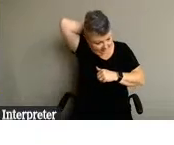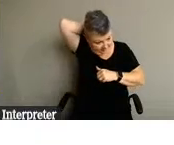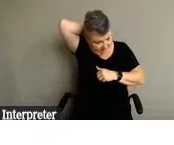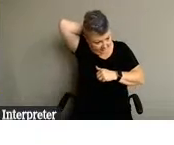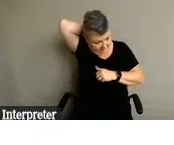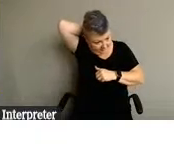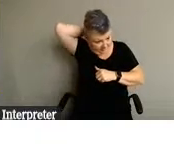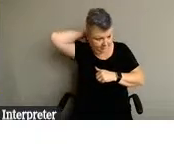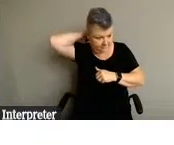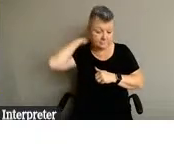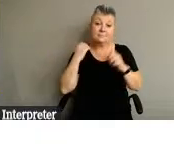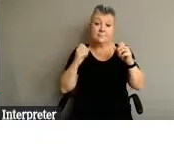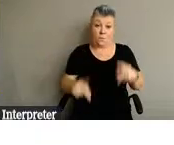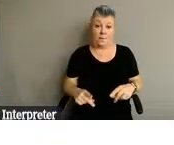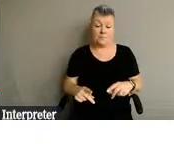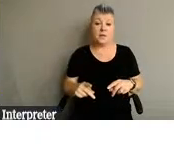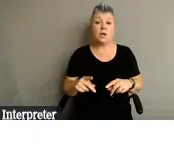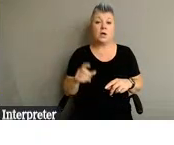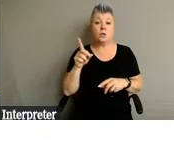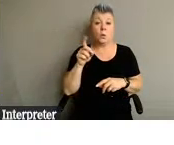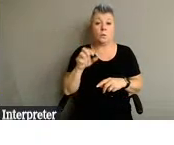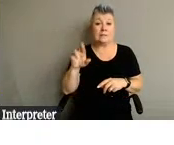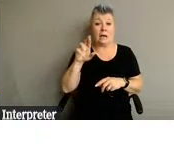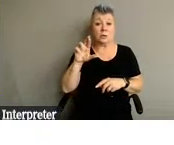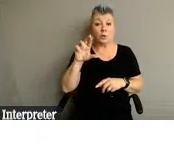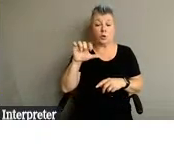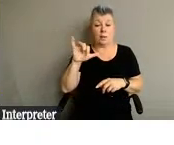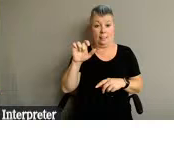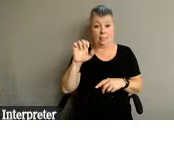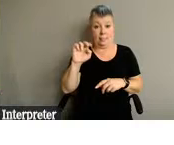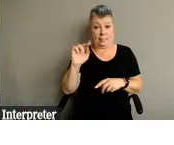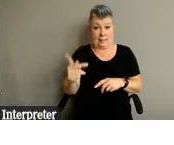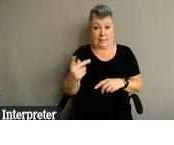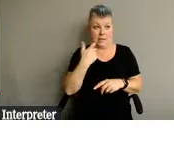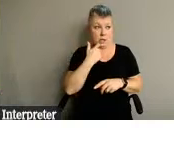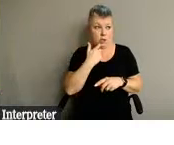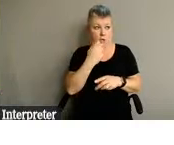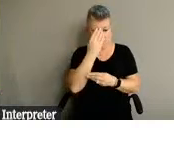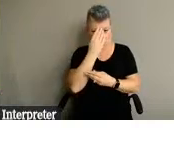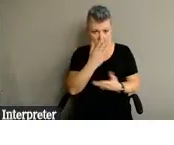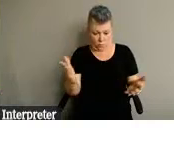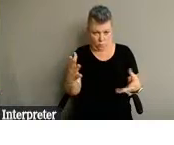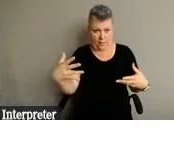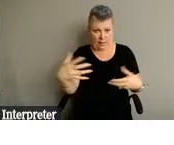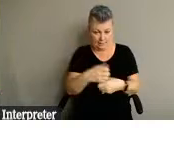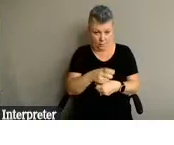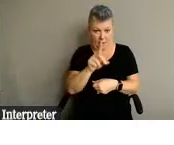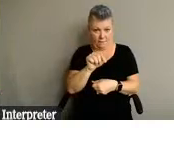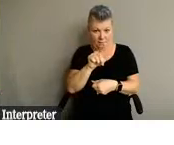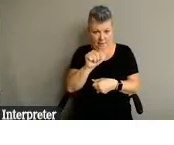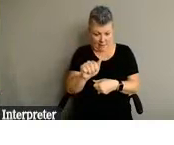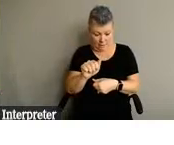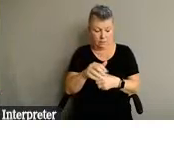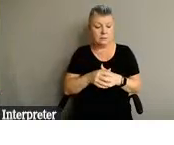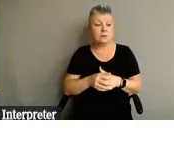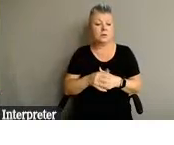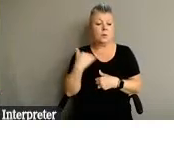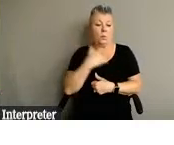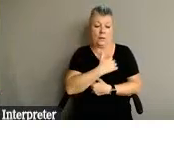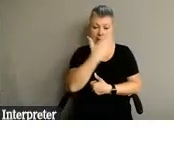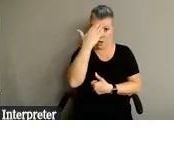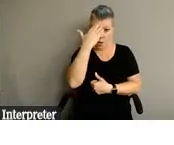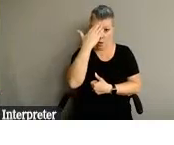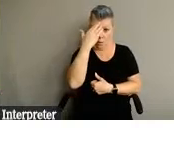All right. And so, Dr. Lynch just shared with you what that summary of data, some of those data points are. We know that looking